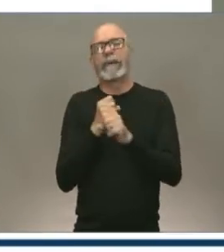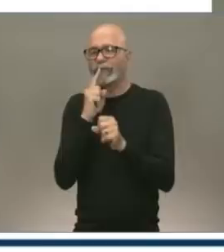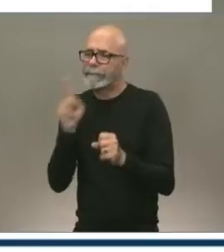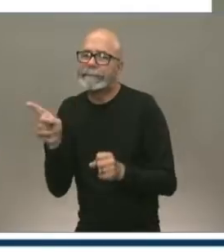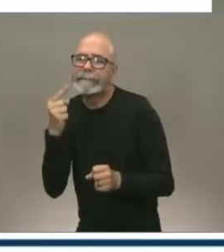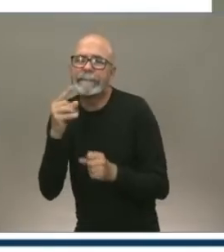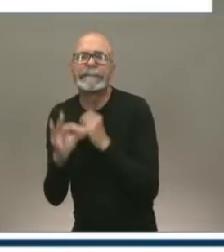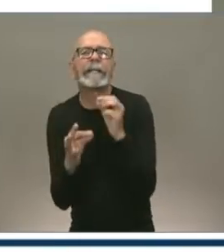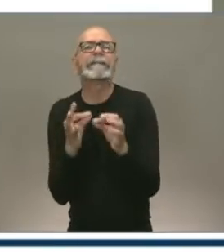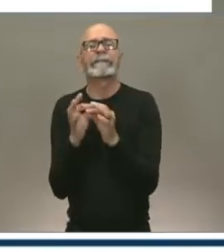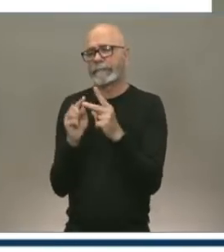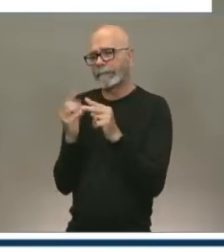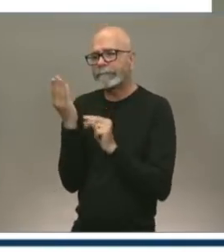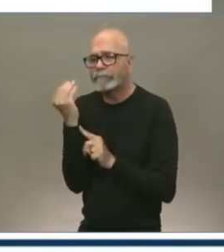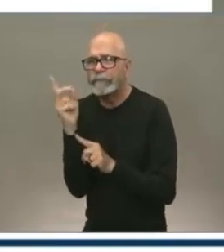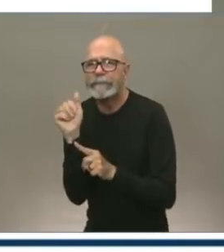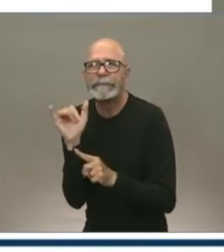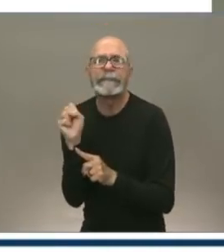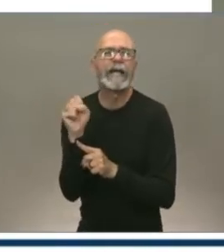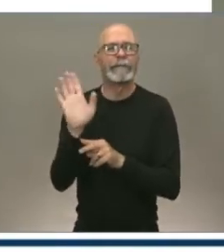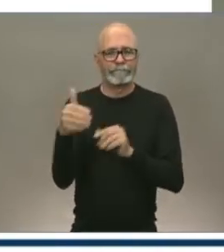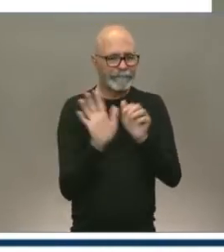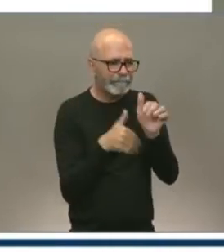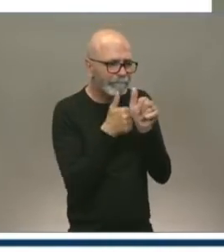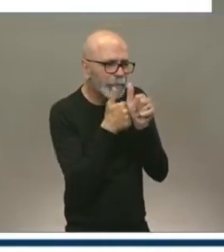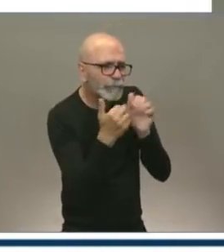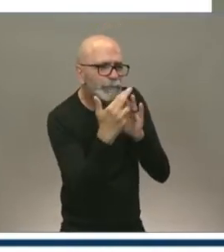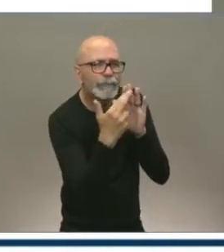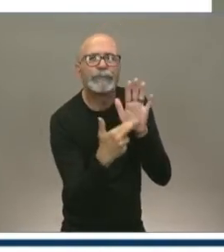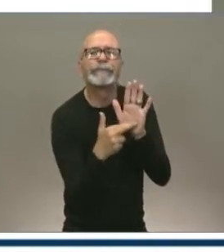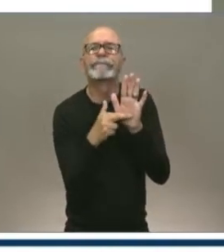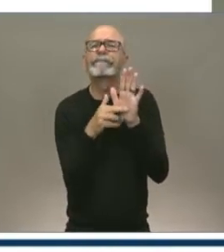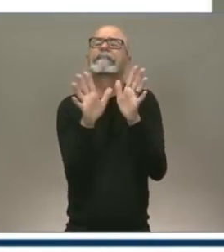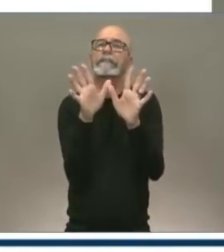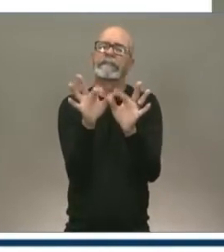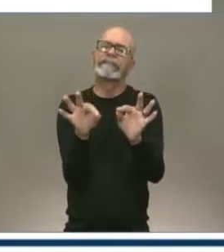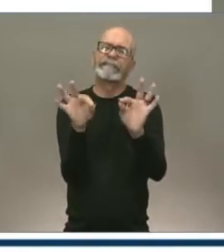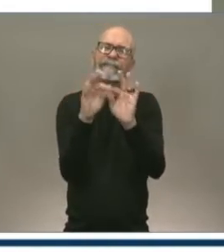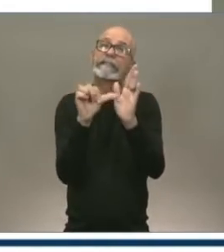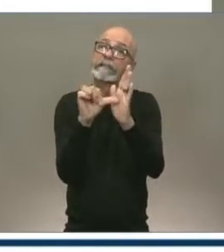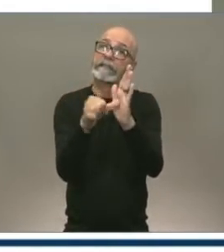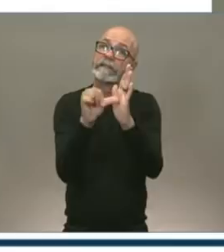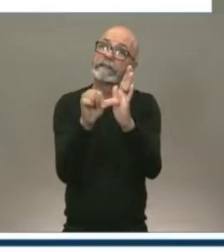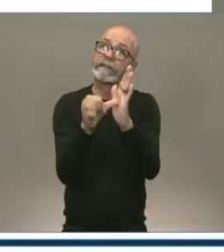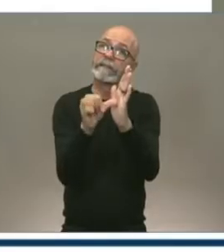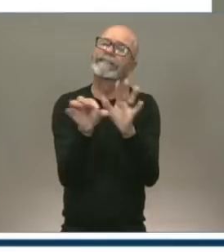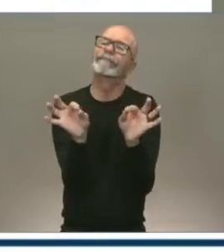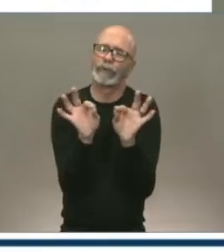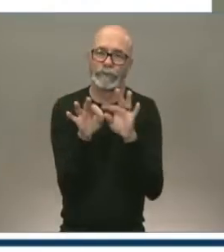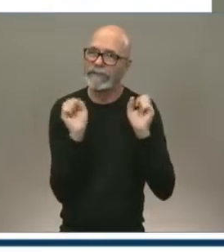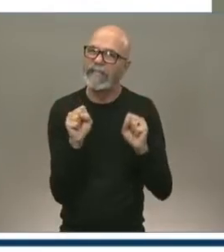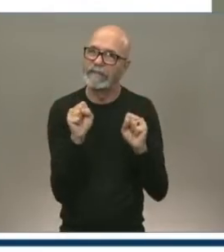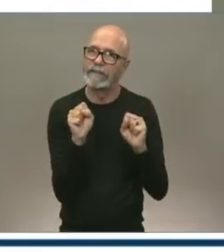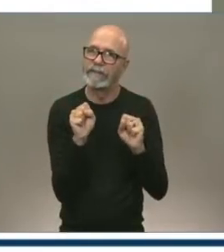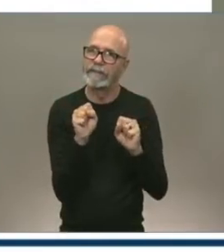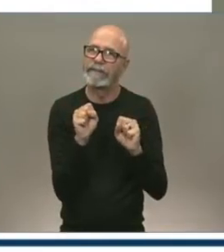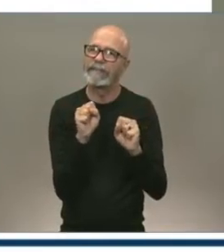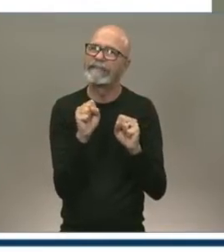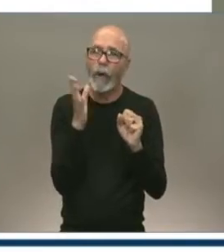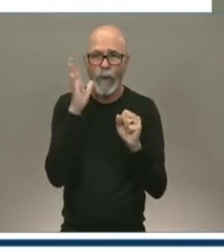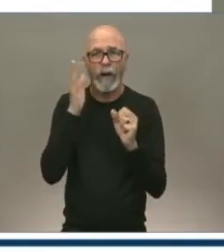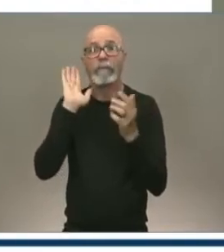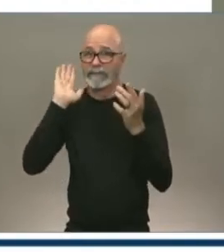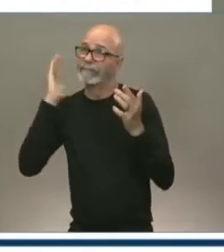public health measures have never been more important, and they are working exactly as intended. First, most of